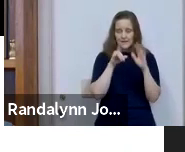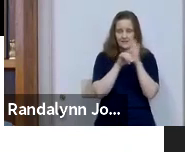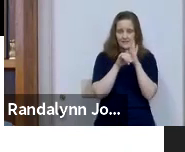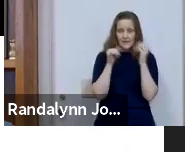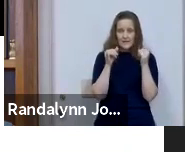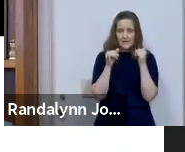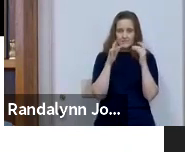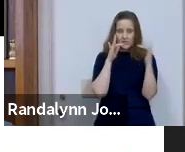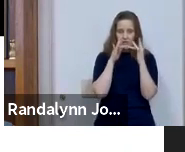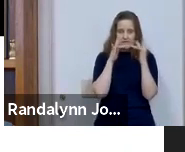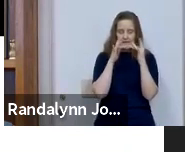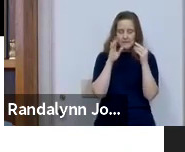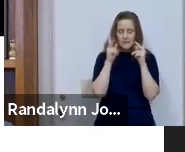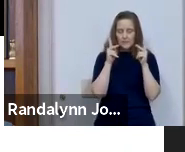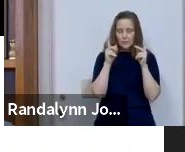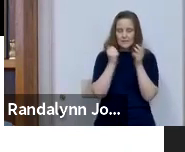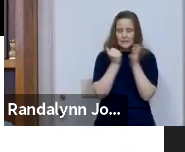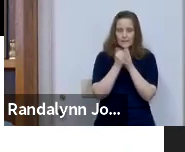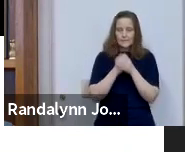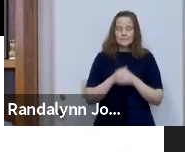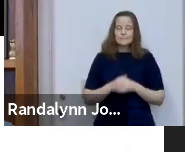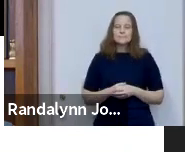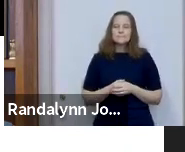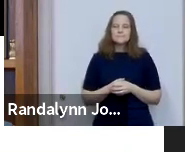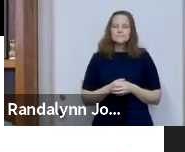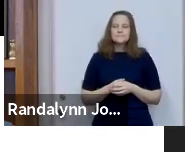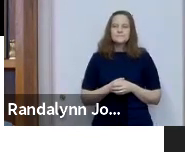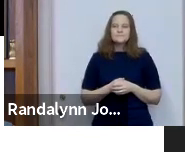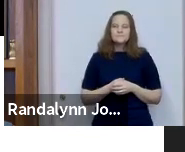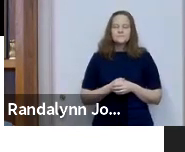contacts and folks that might need to quarantine. Next slide.